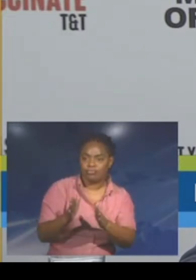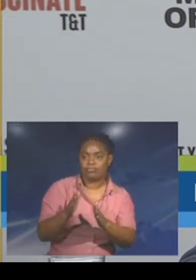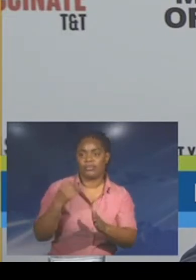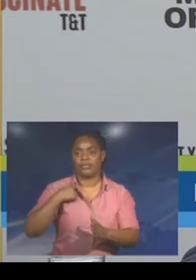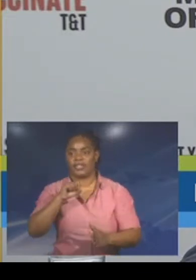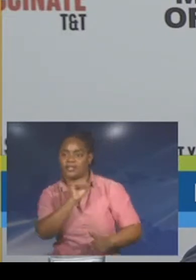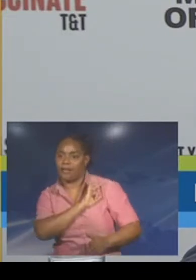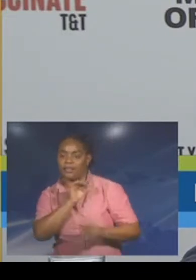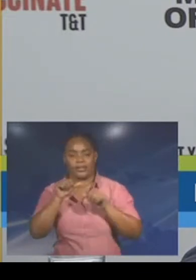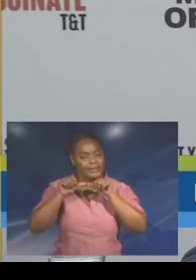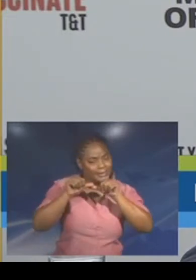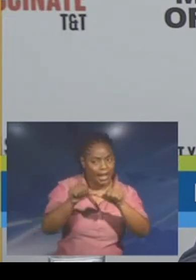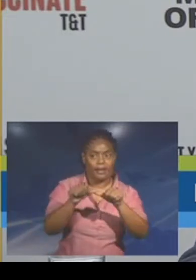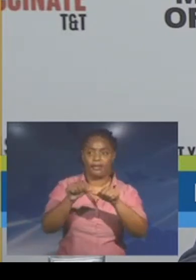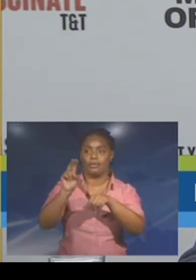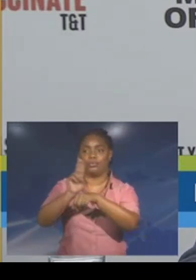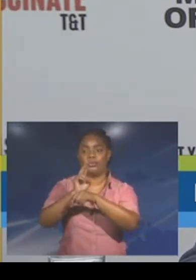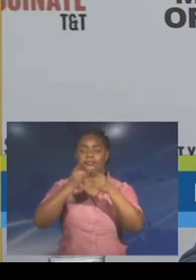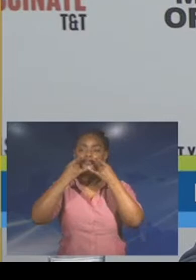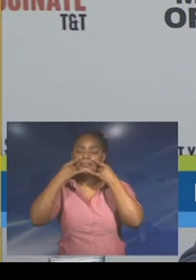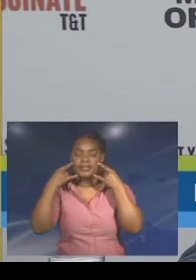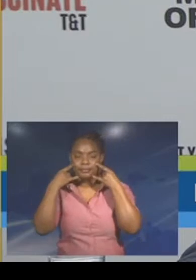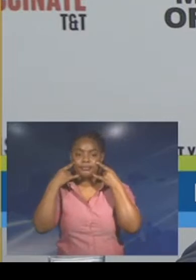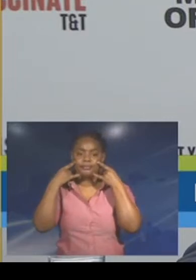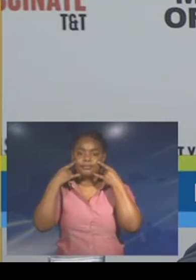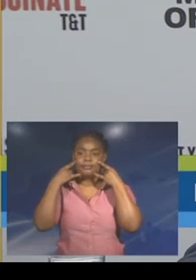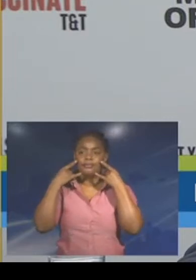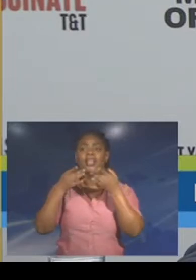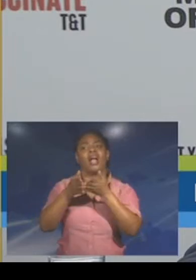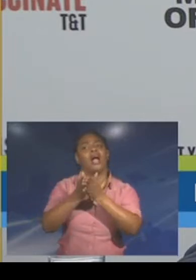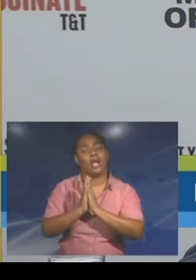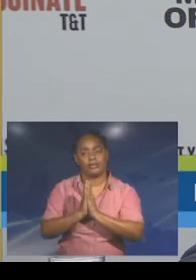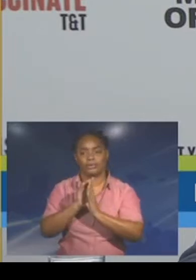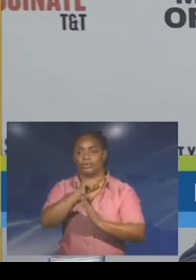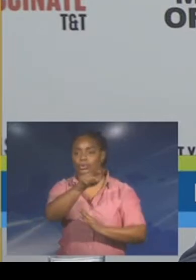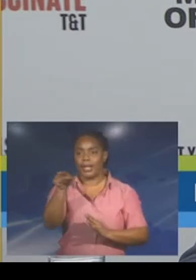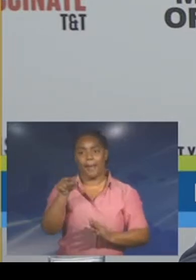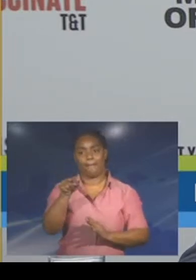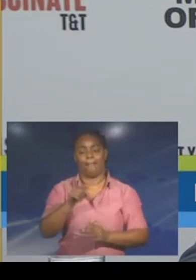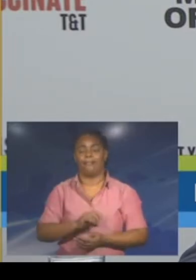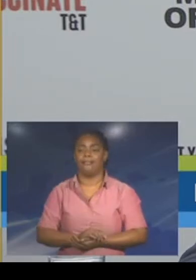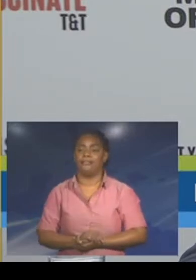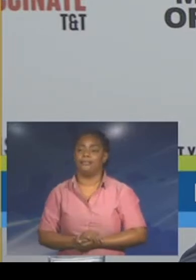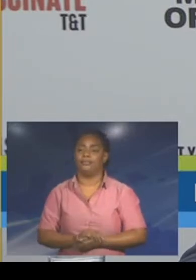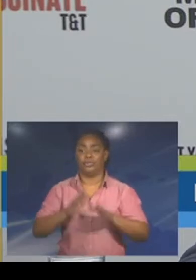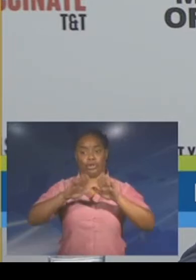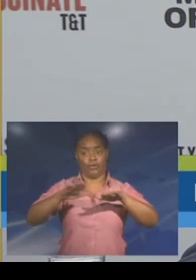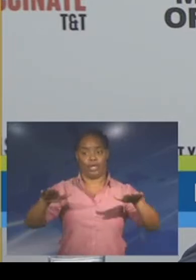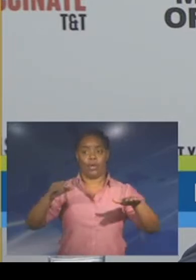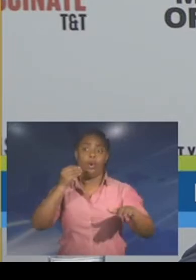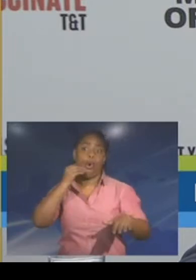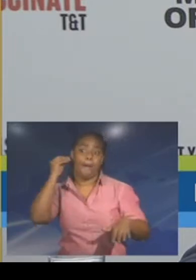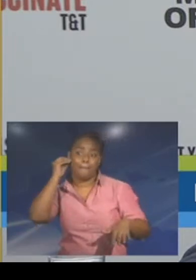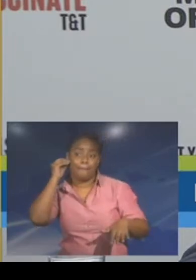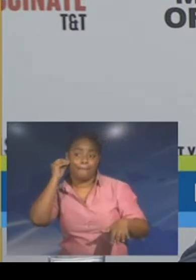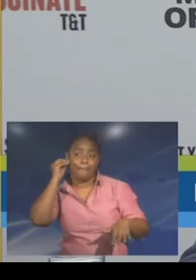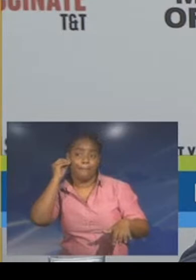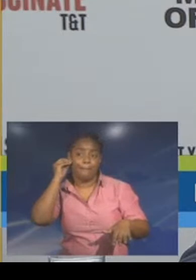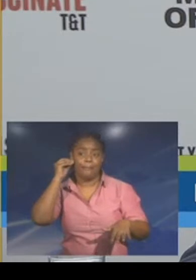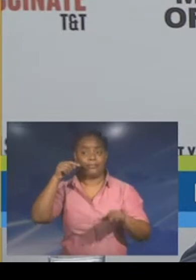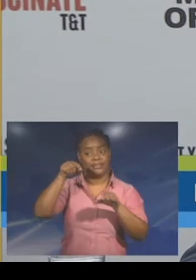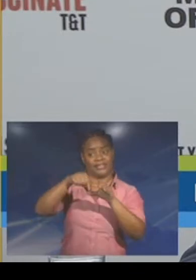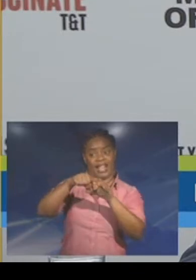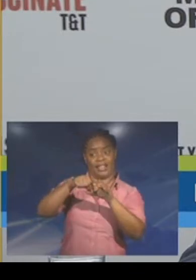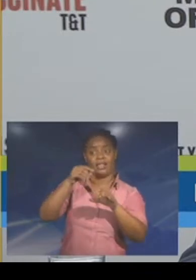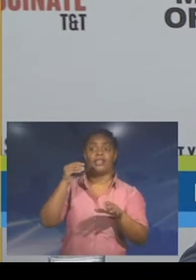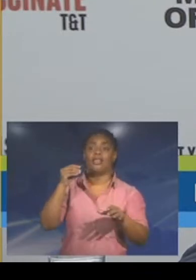remain masked. These are recommendations. Children's homes, again, that don't have their parents around